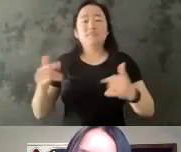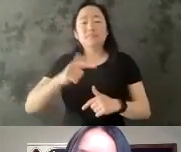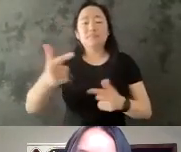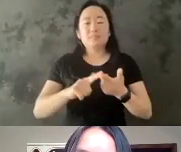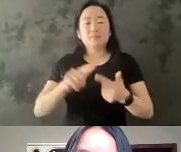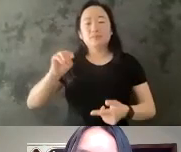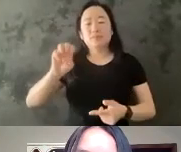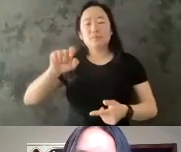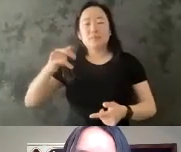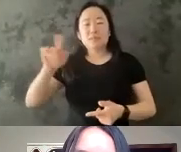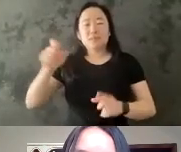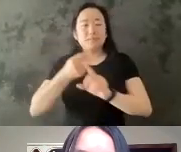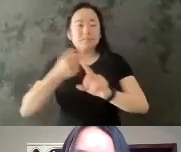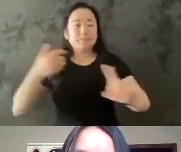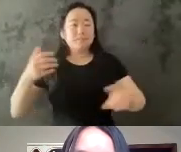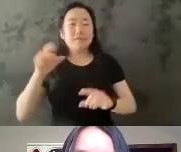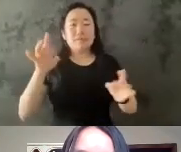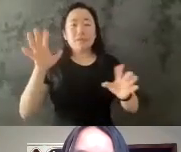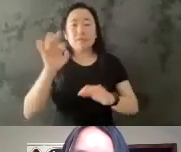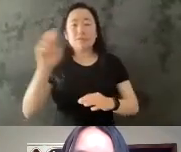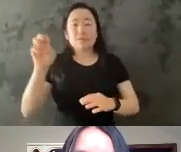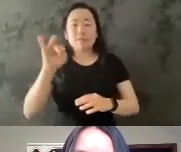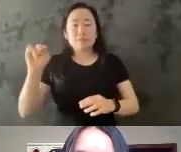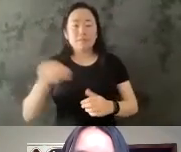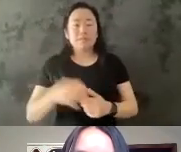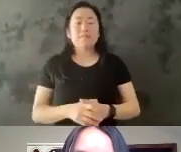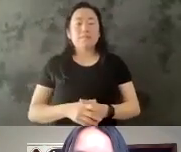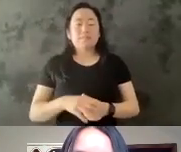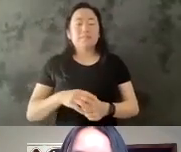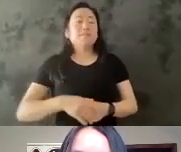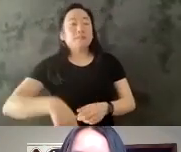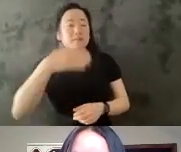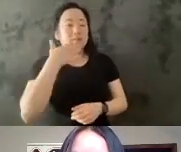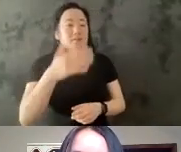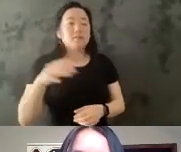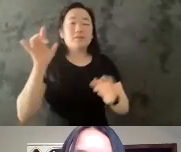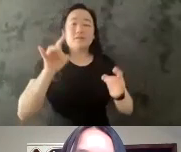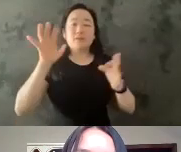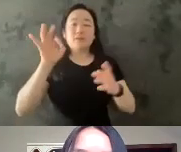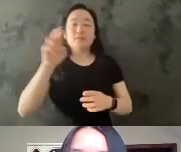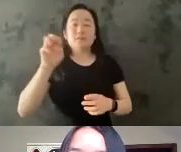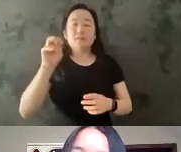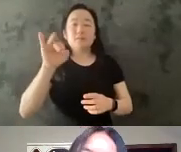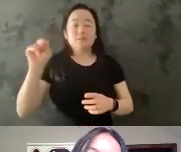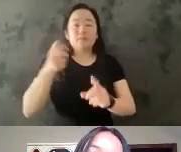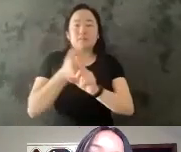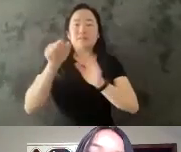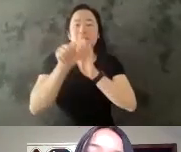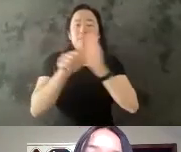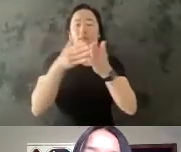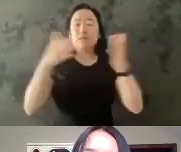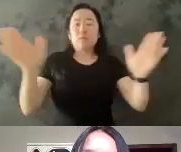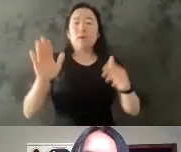Minnesota. Thanks, Brennison. So as I mentioned, Violence Free Minnesota is the statewide domestic violence coalition in